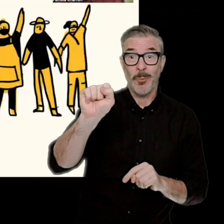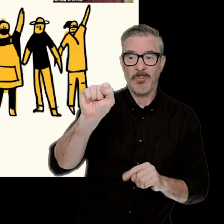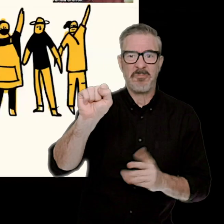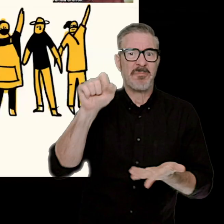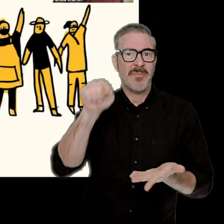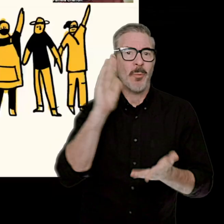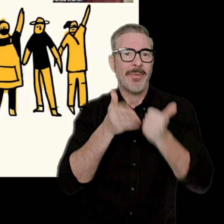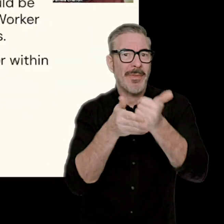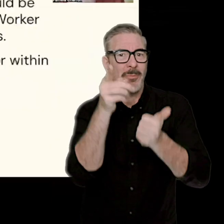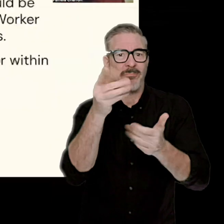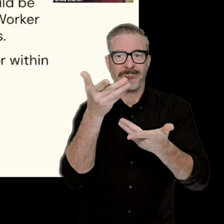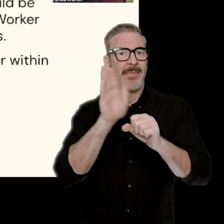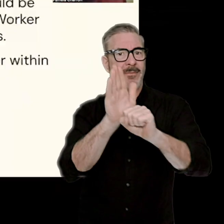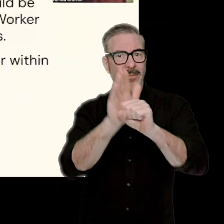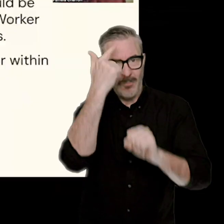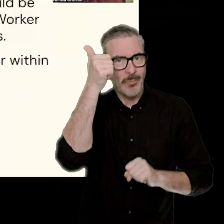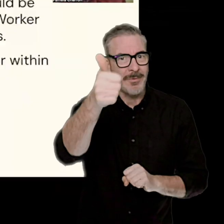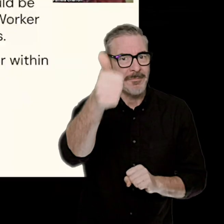yourselves.